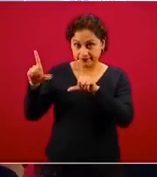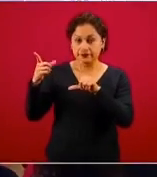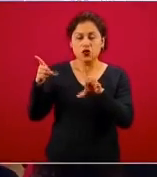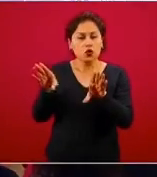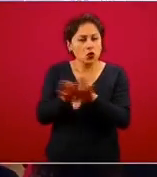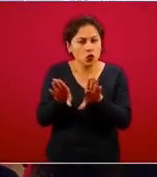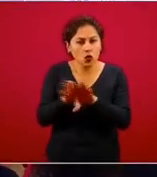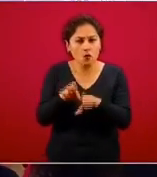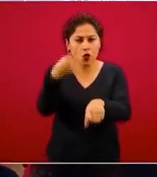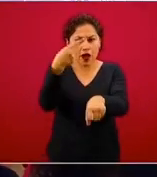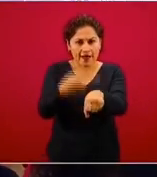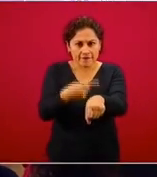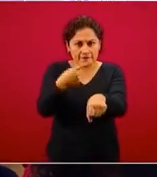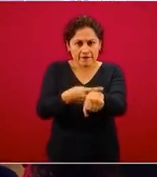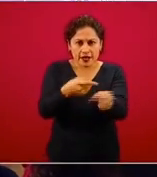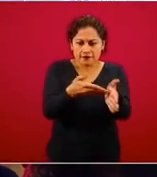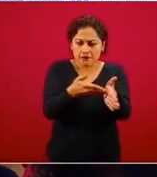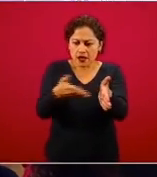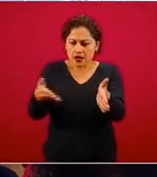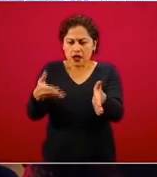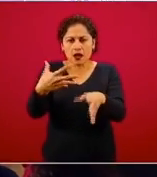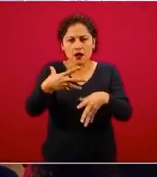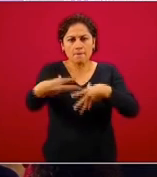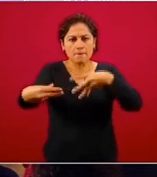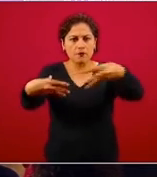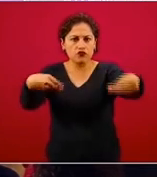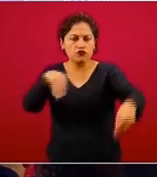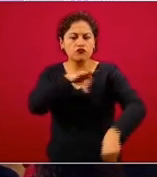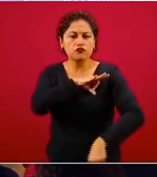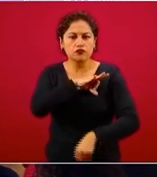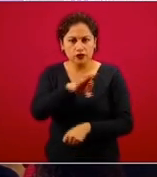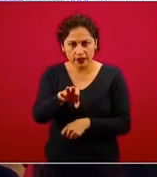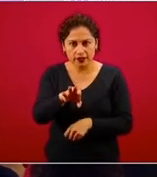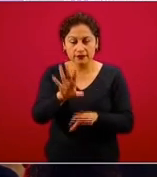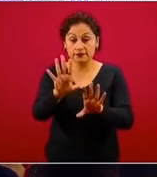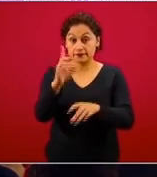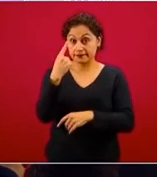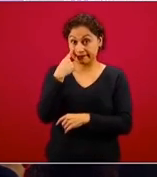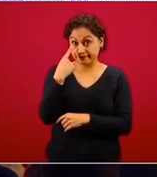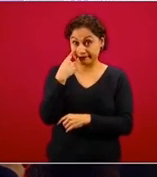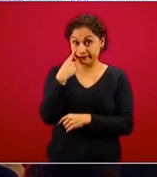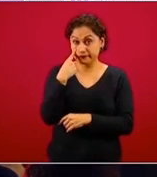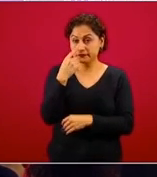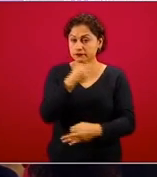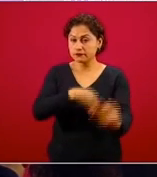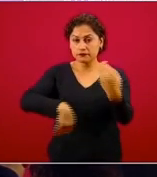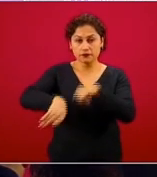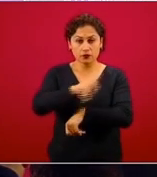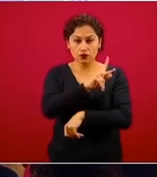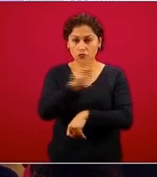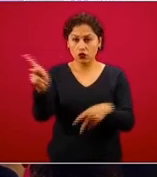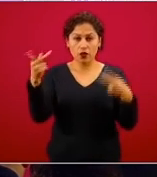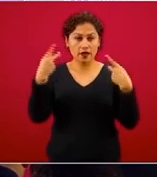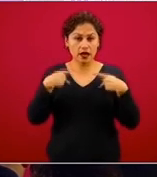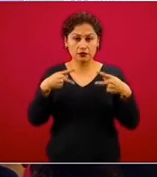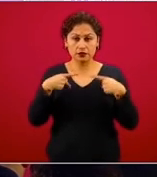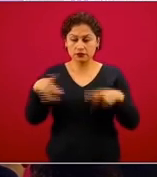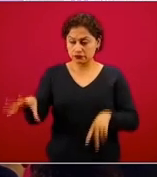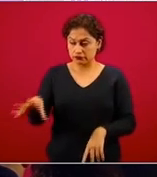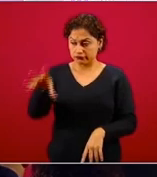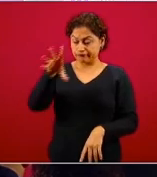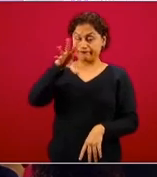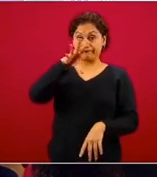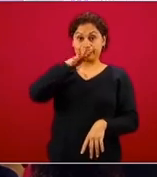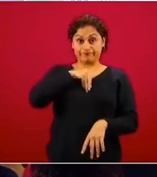aquí, emphasizing iniciando la some infección, el aspects of contagio it. del virus. Todos tienen una parte asintomática. During the contagion, Totalmente all of the